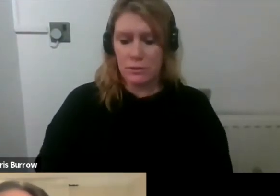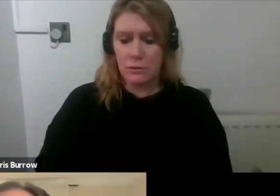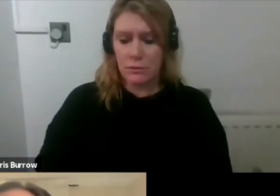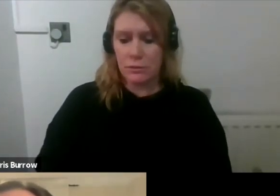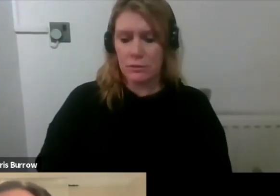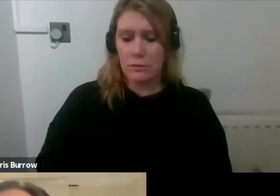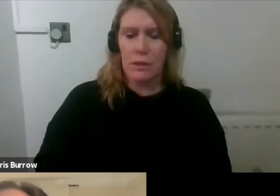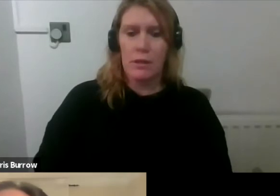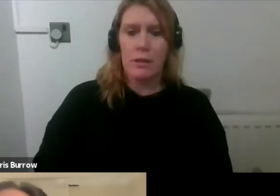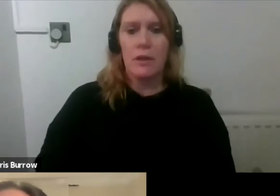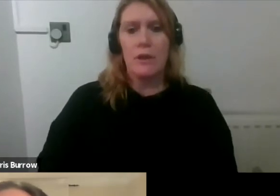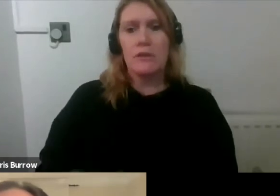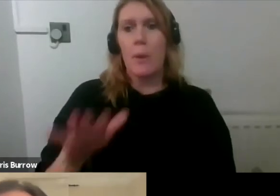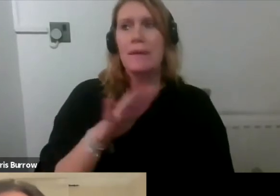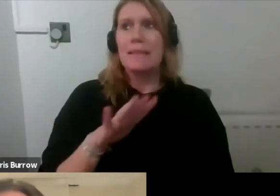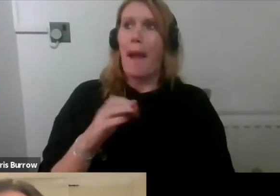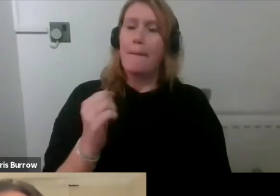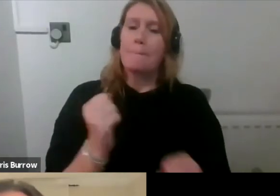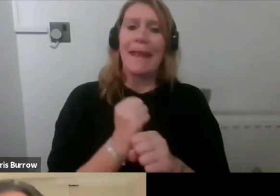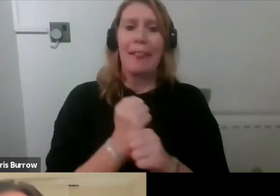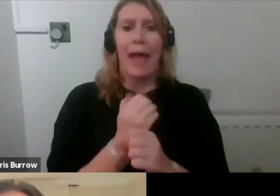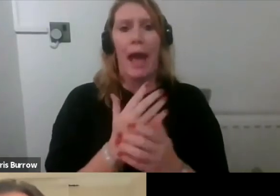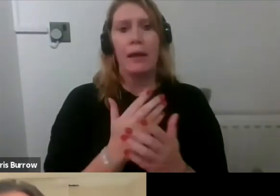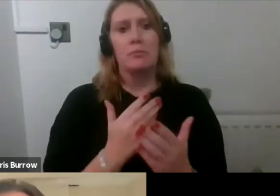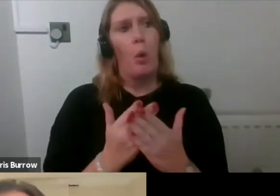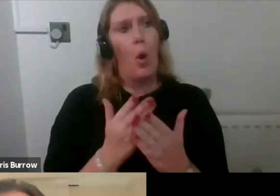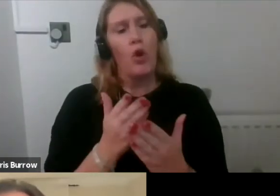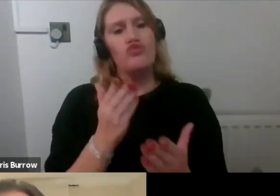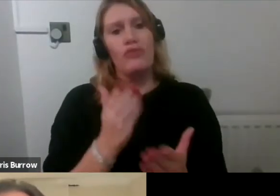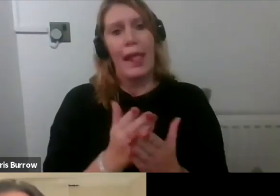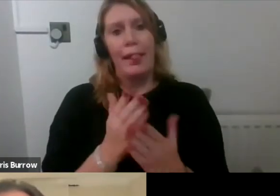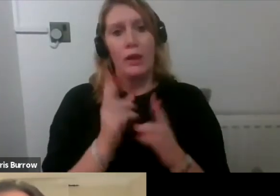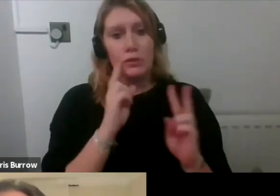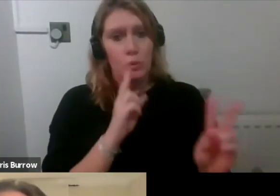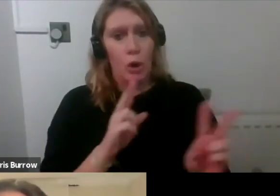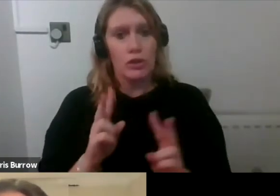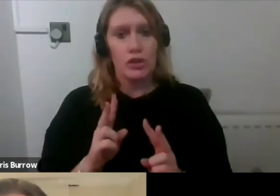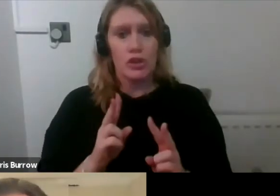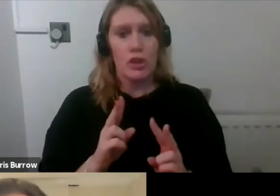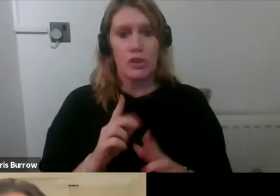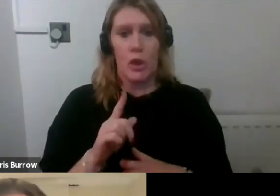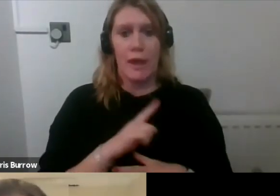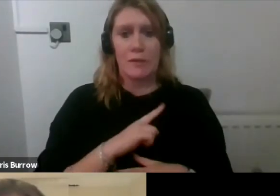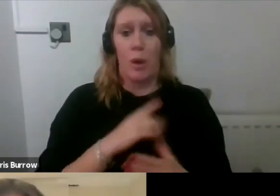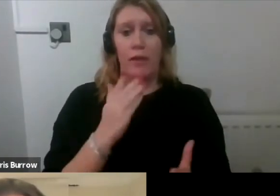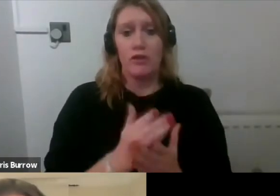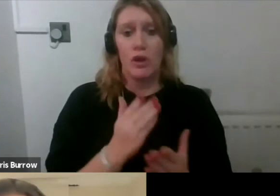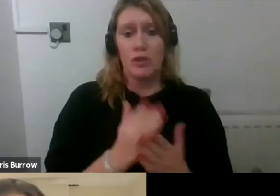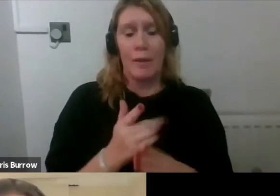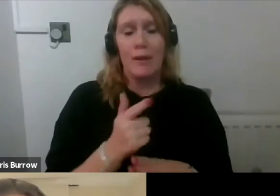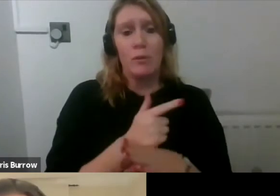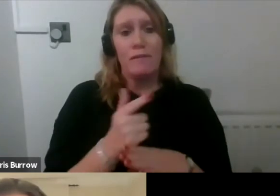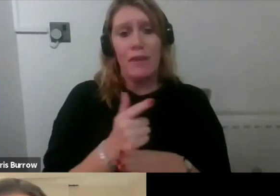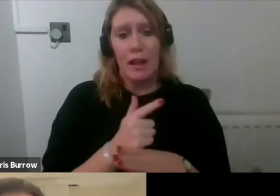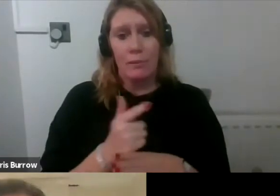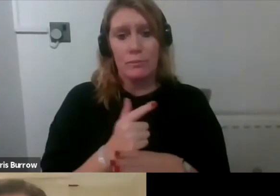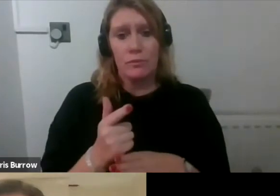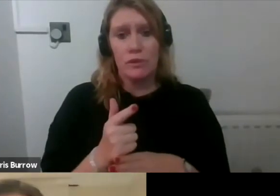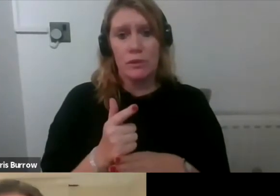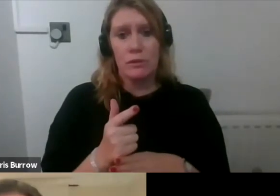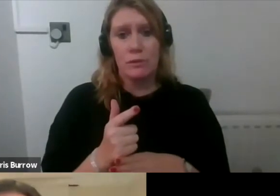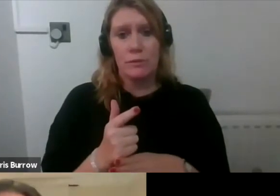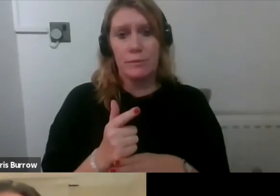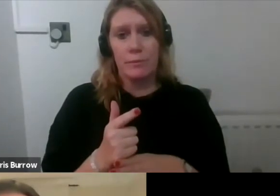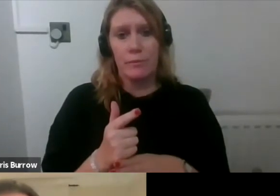is really convincing. So the documentary, we shot it on 16mm film, using a camera they would have had.